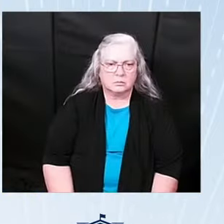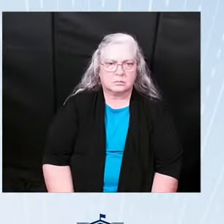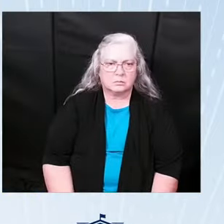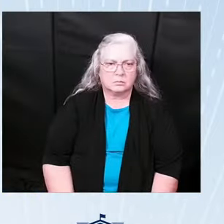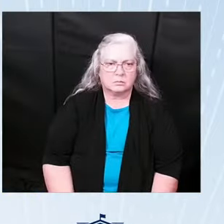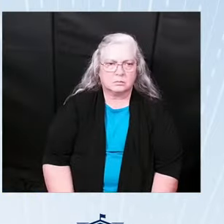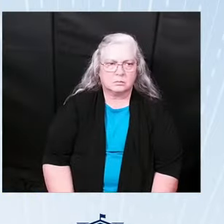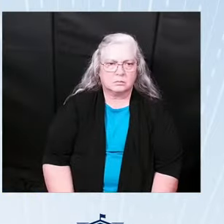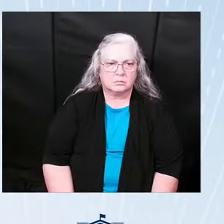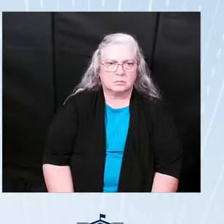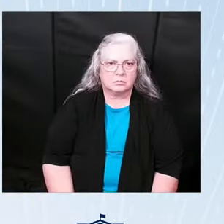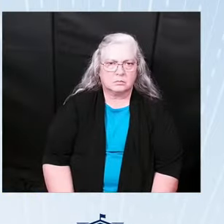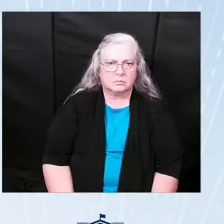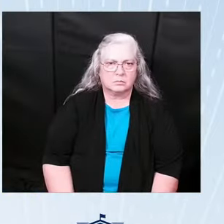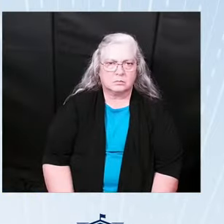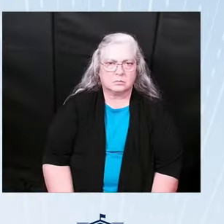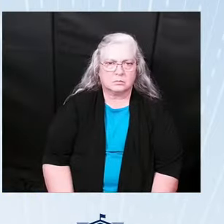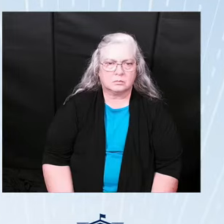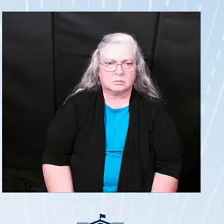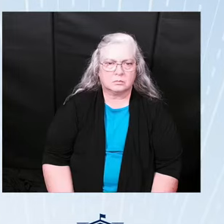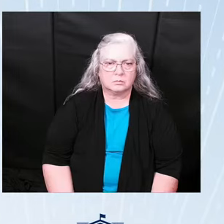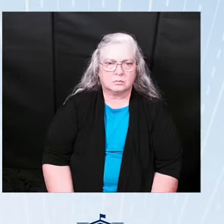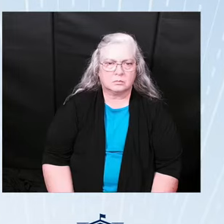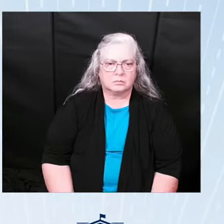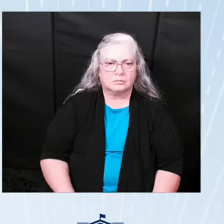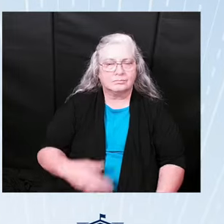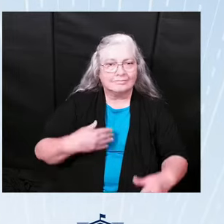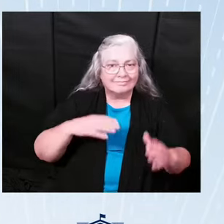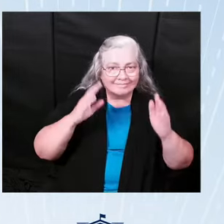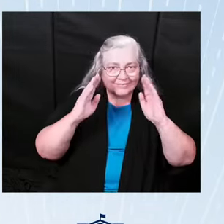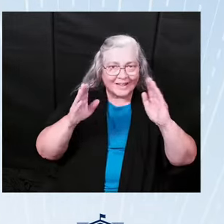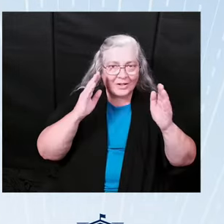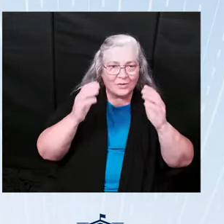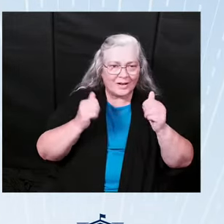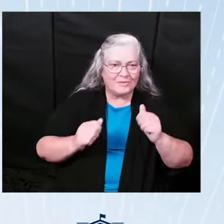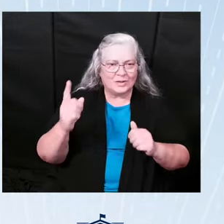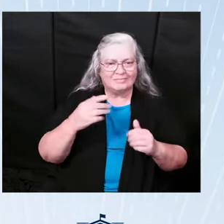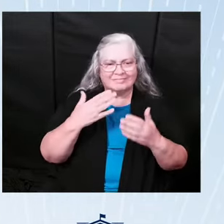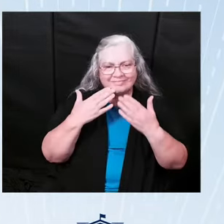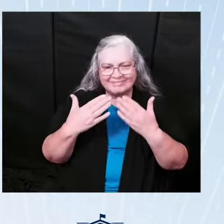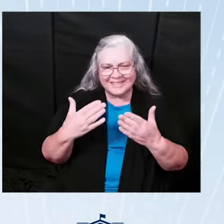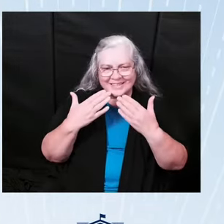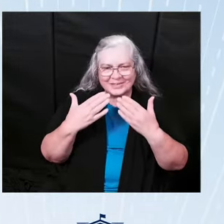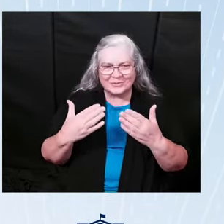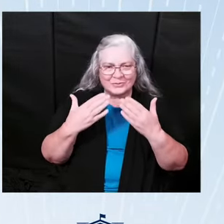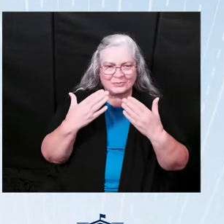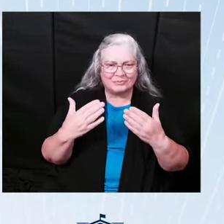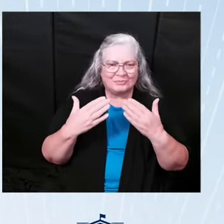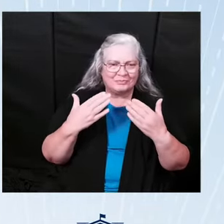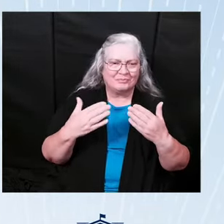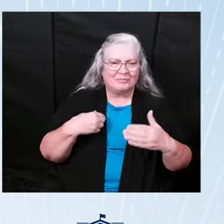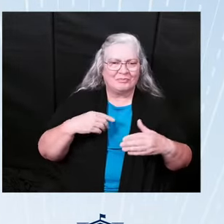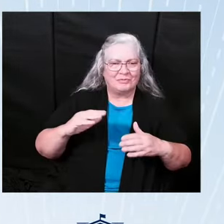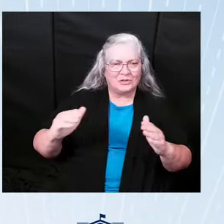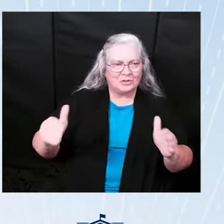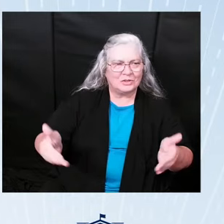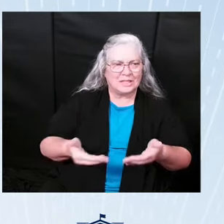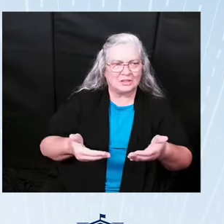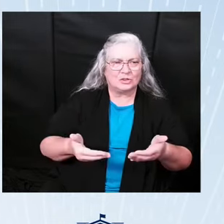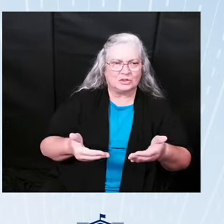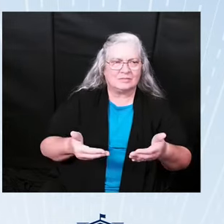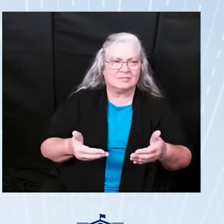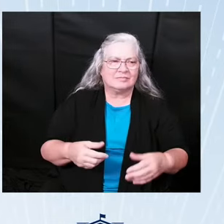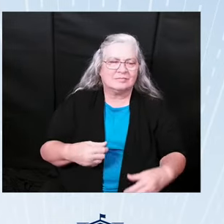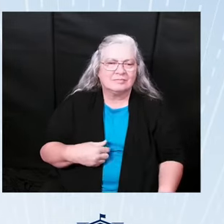Hello, everyone. Thank you. Thank you so much for the introduction, and thank you for the kickoff. I think it's been a